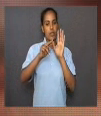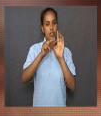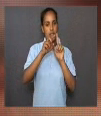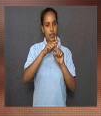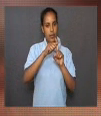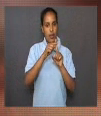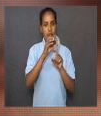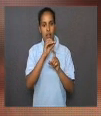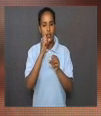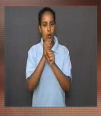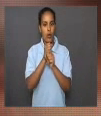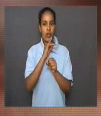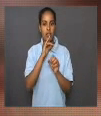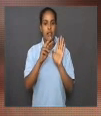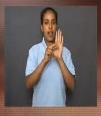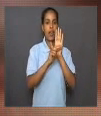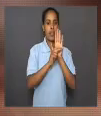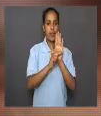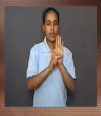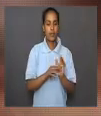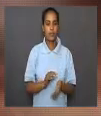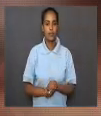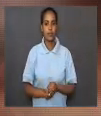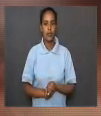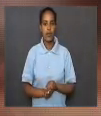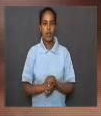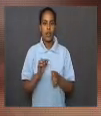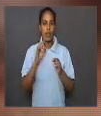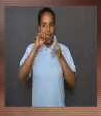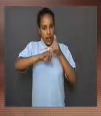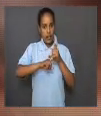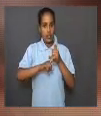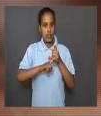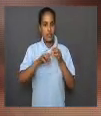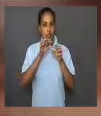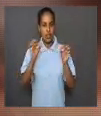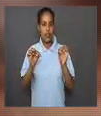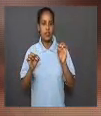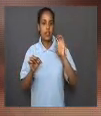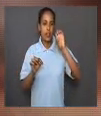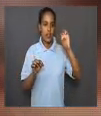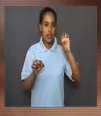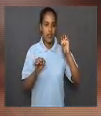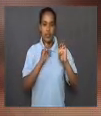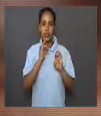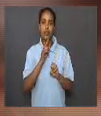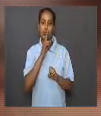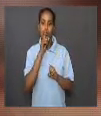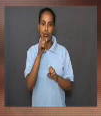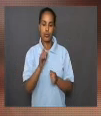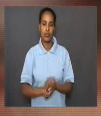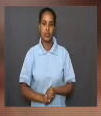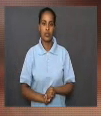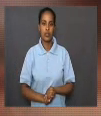the gas is positive and the work is negative. Finally,